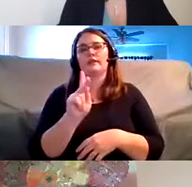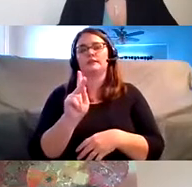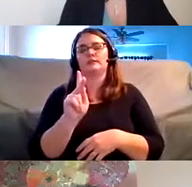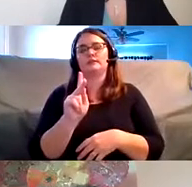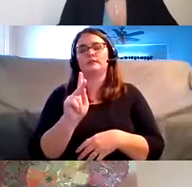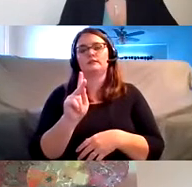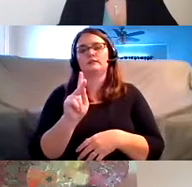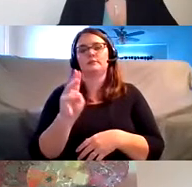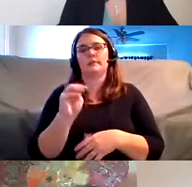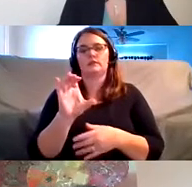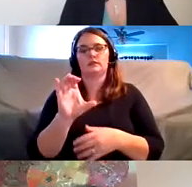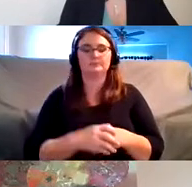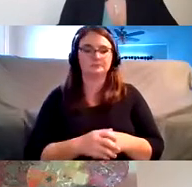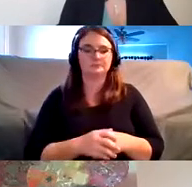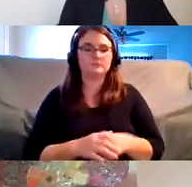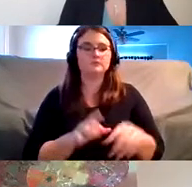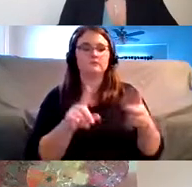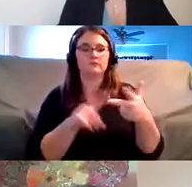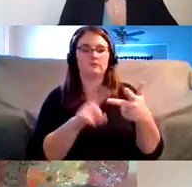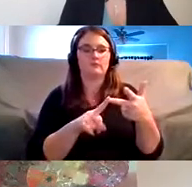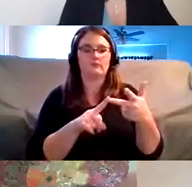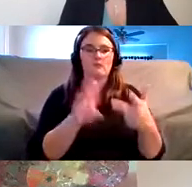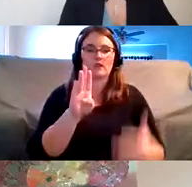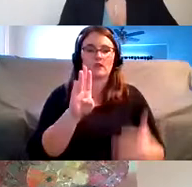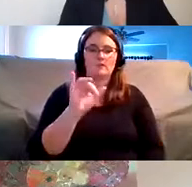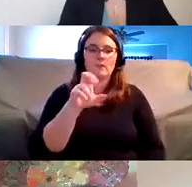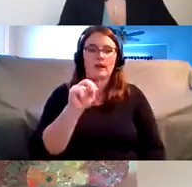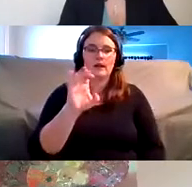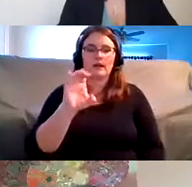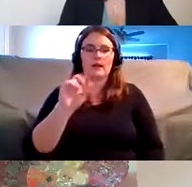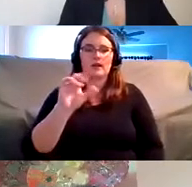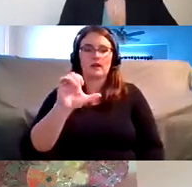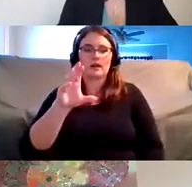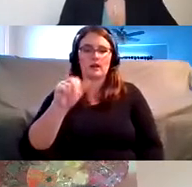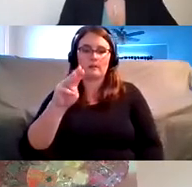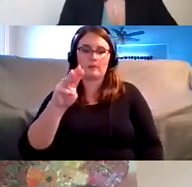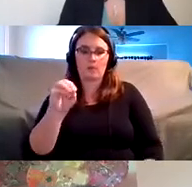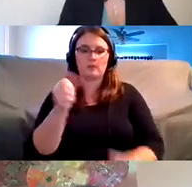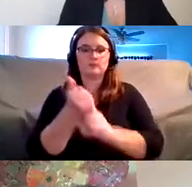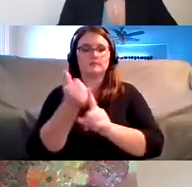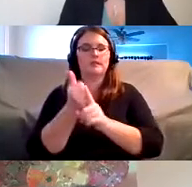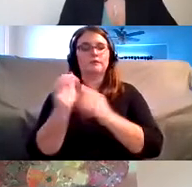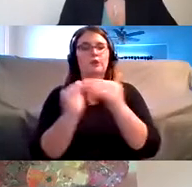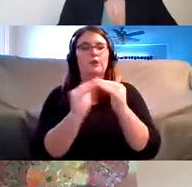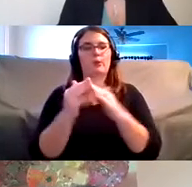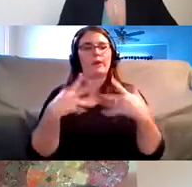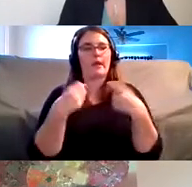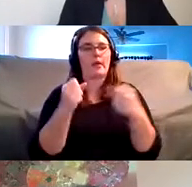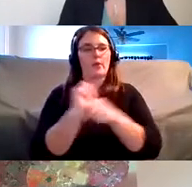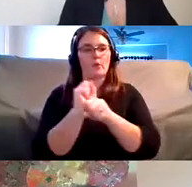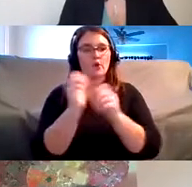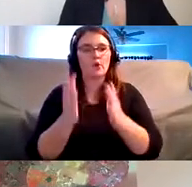have Brian Carcamo, who's a community health worker, who's currently working at the health department, at the